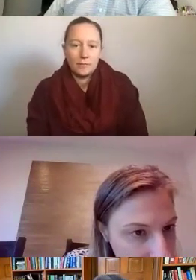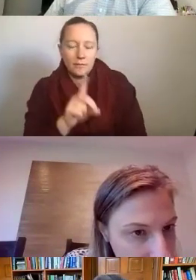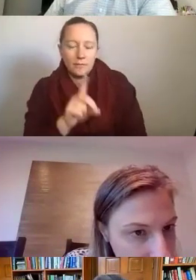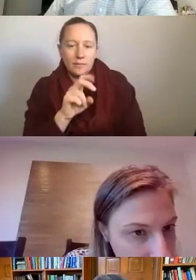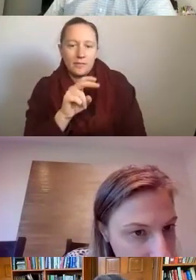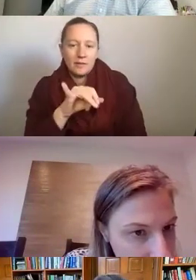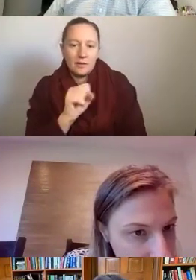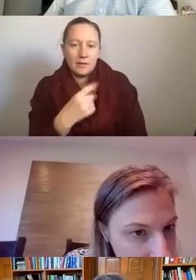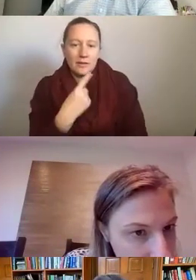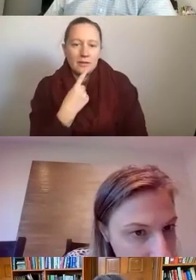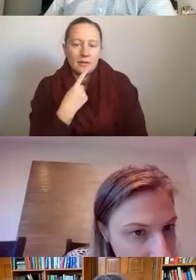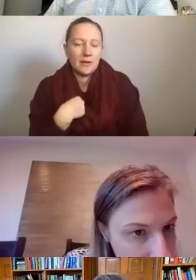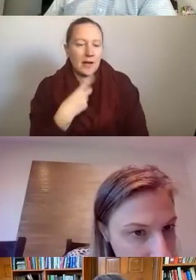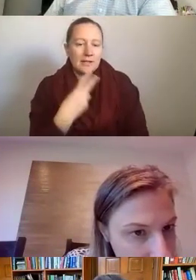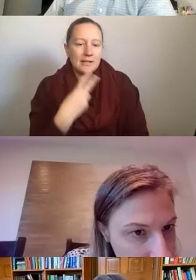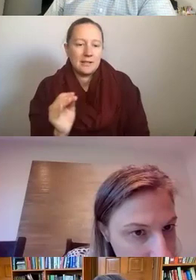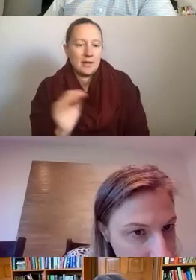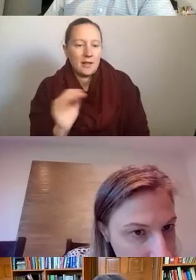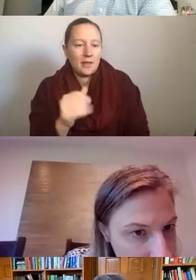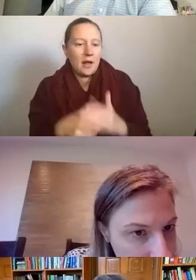under dismiss, Shoshana.